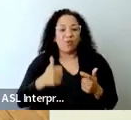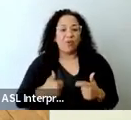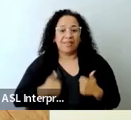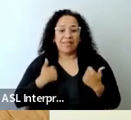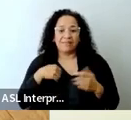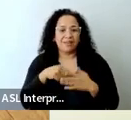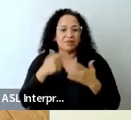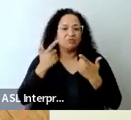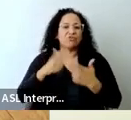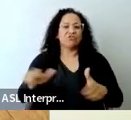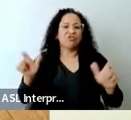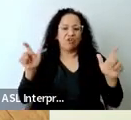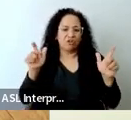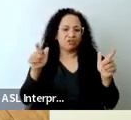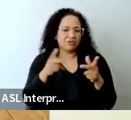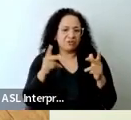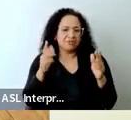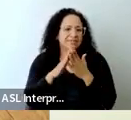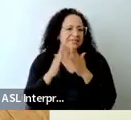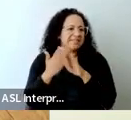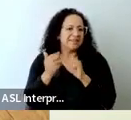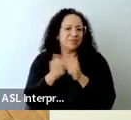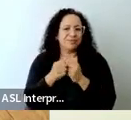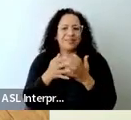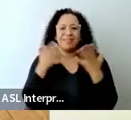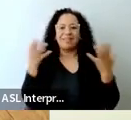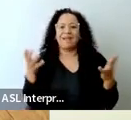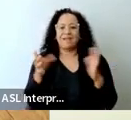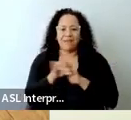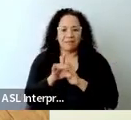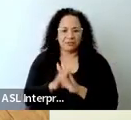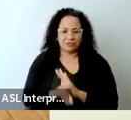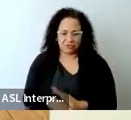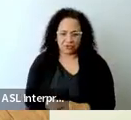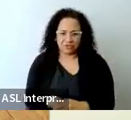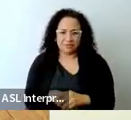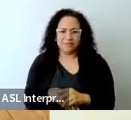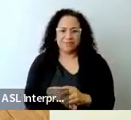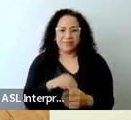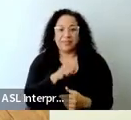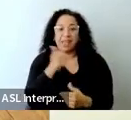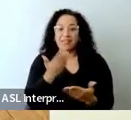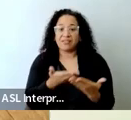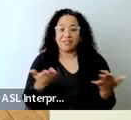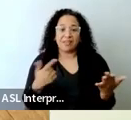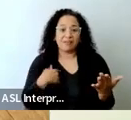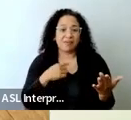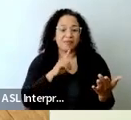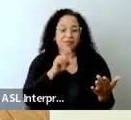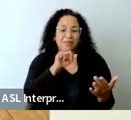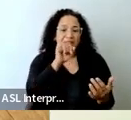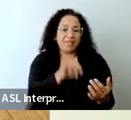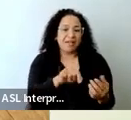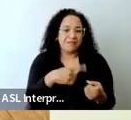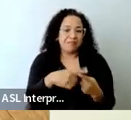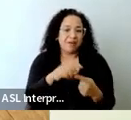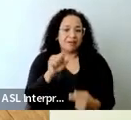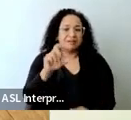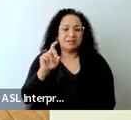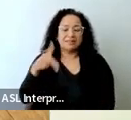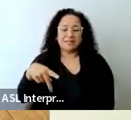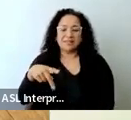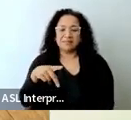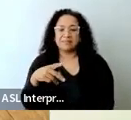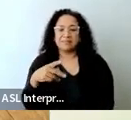a large place with lots of service options. The other thing that we really love about